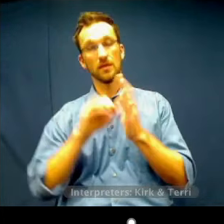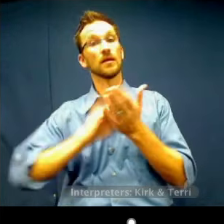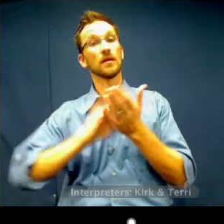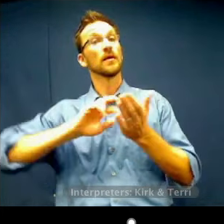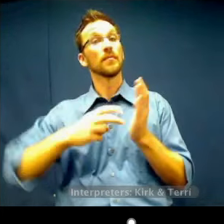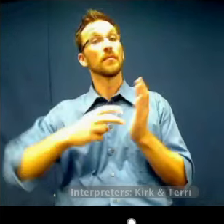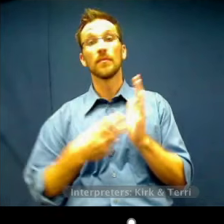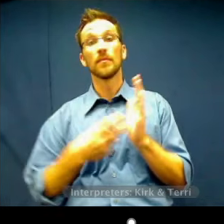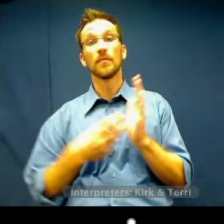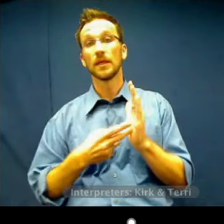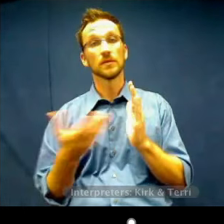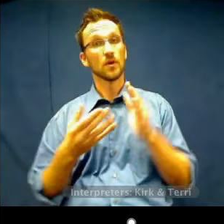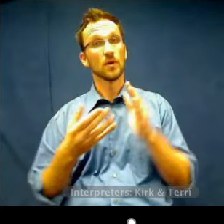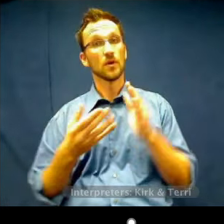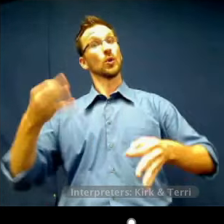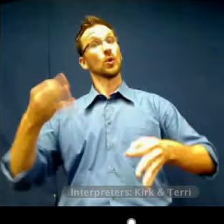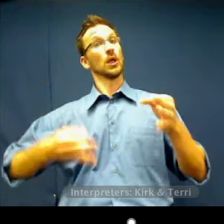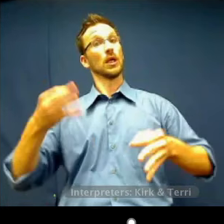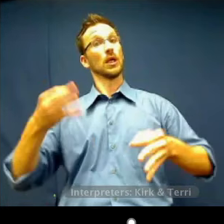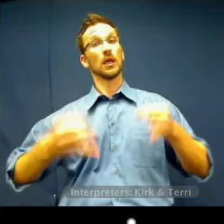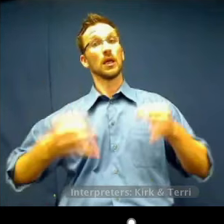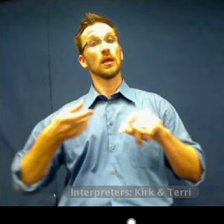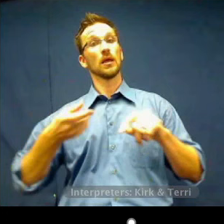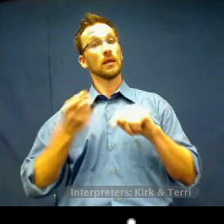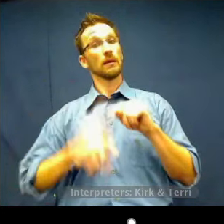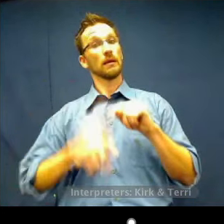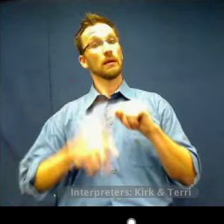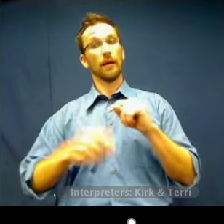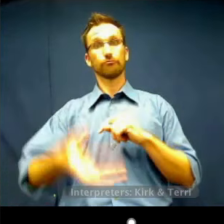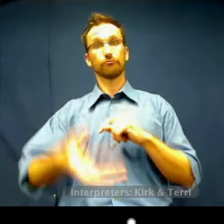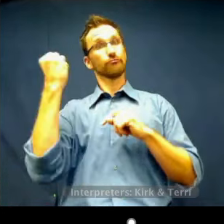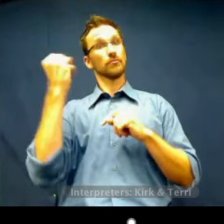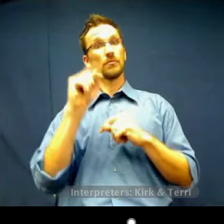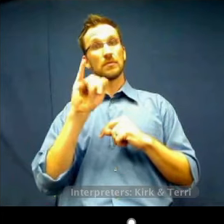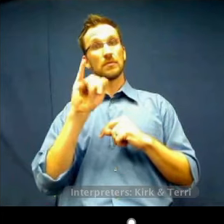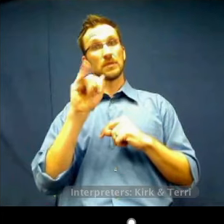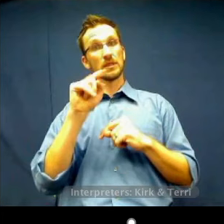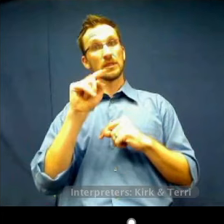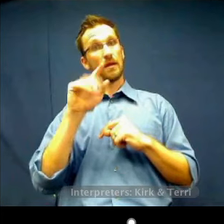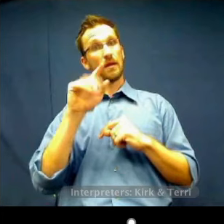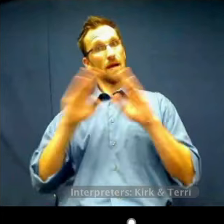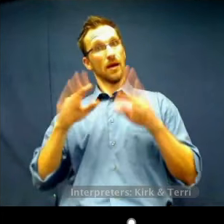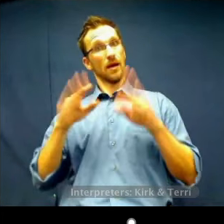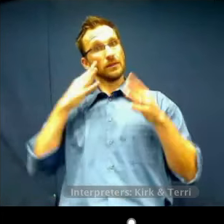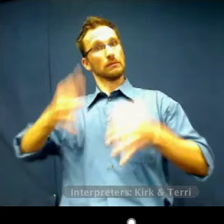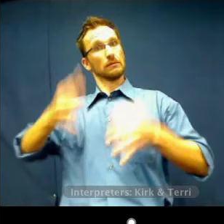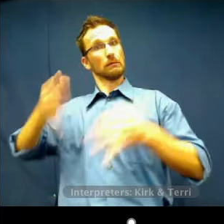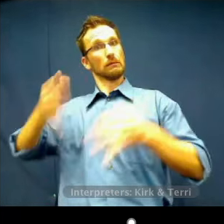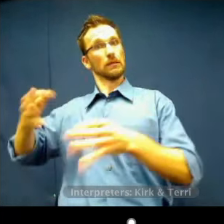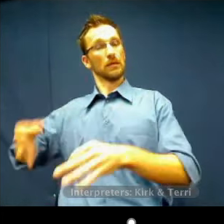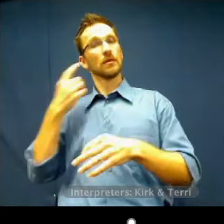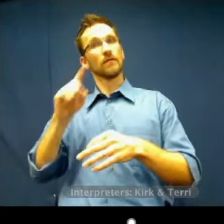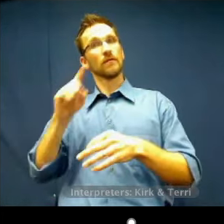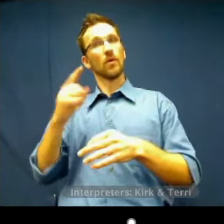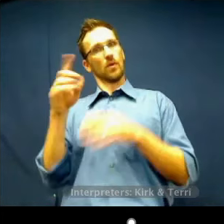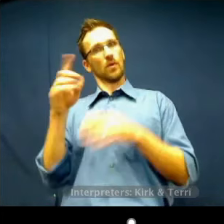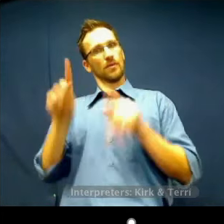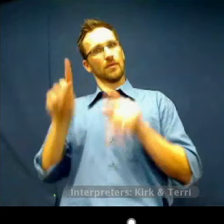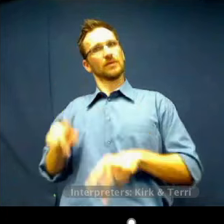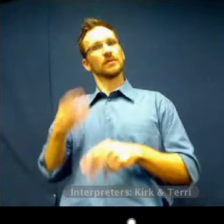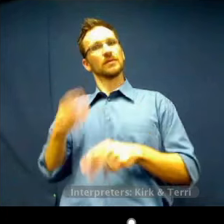the court can't take a title to a house, and if it's in the husband's name only, they can't force him to